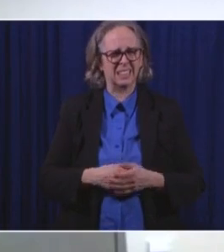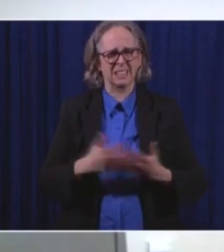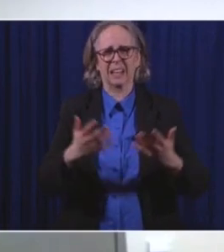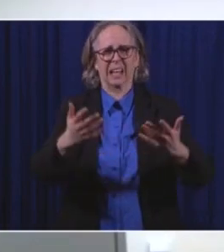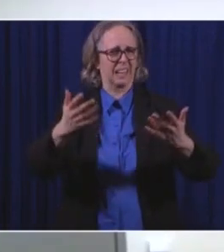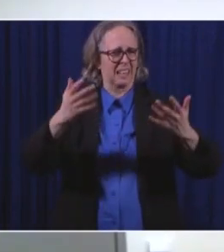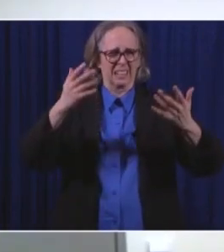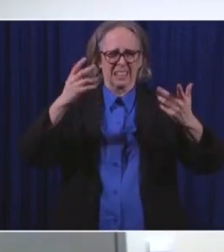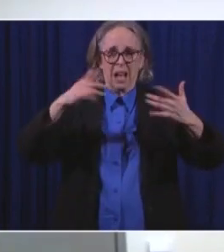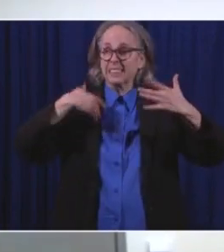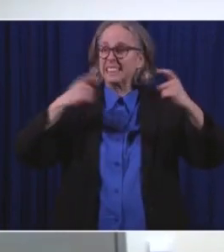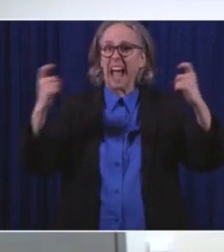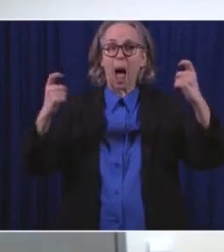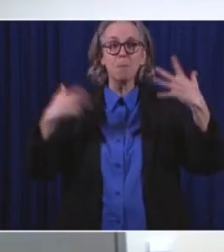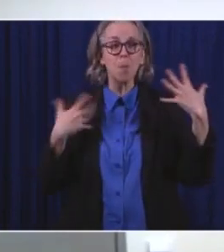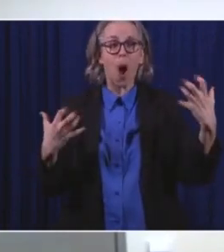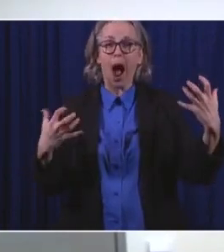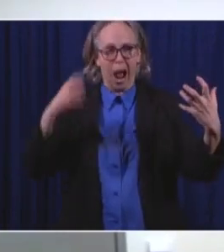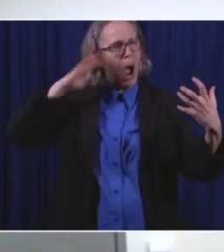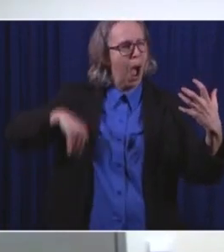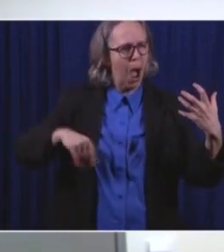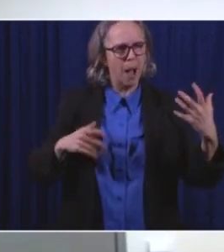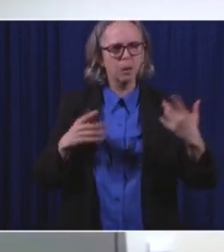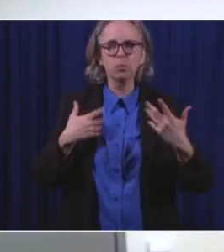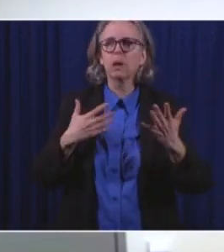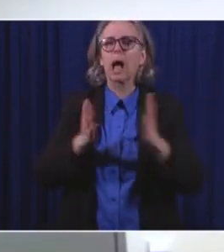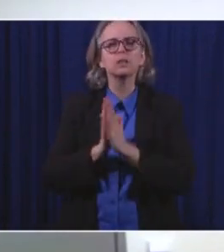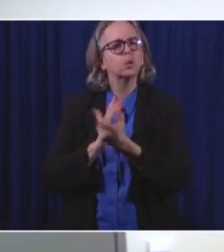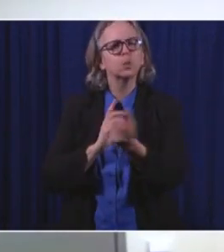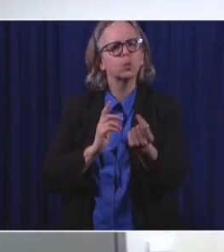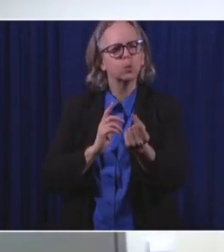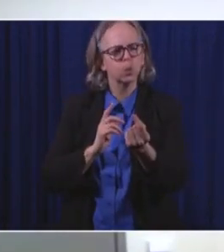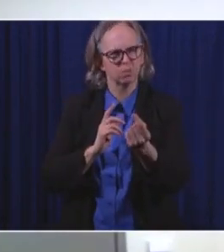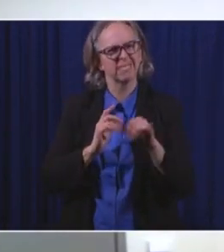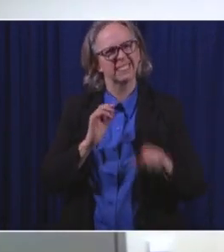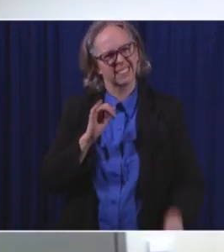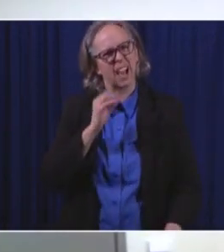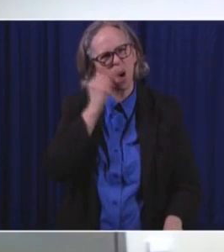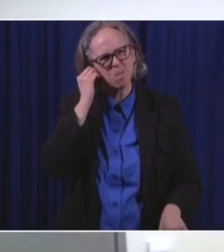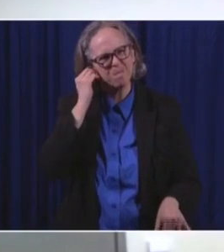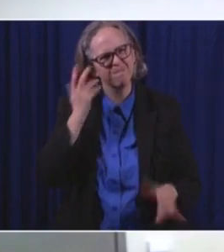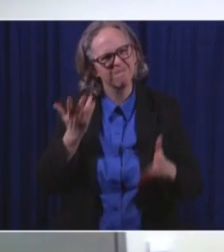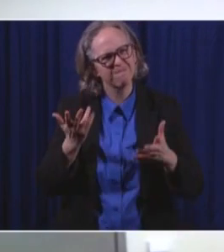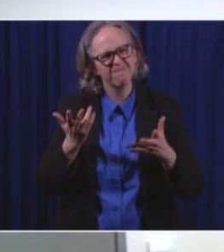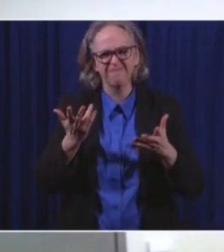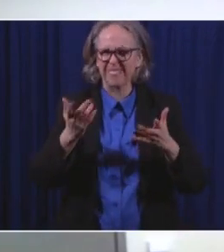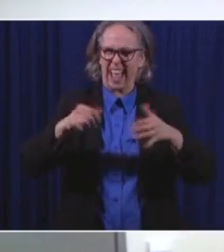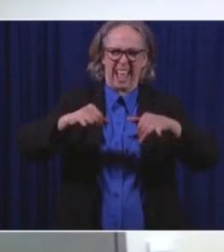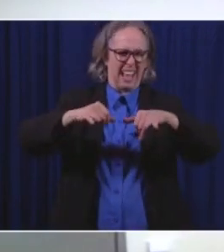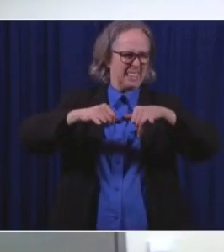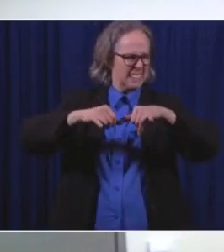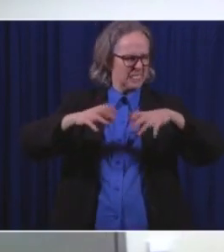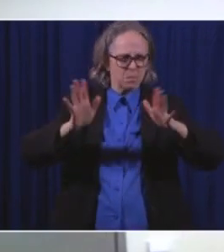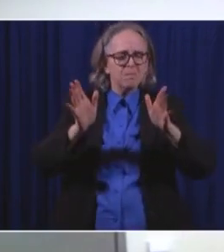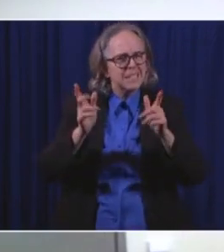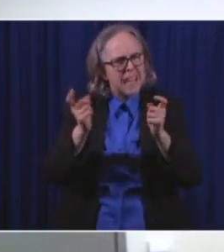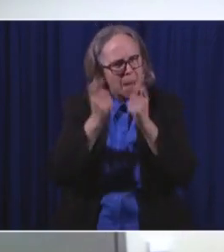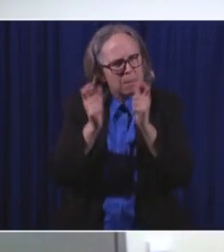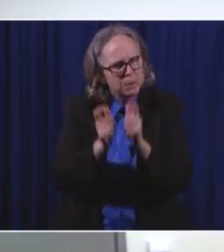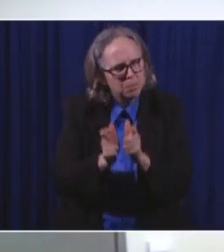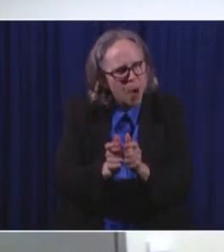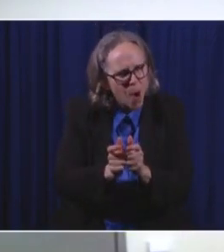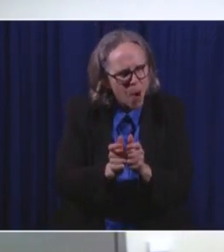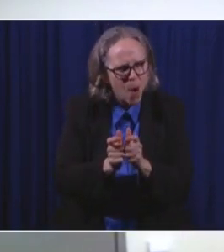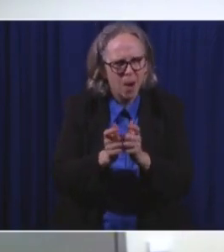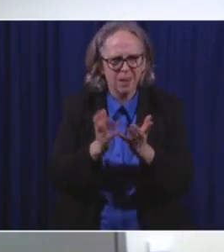your Christmas holiday at home this year with just your immediate family. What we do know about this